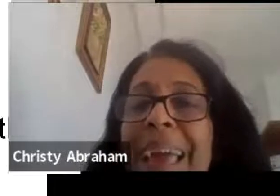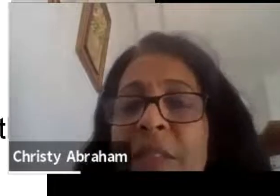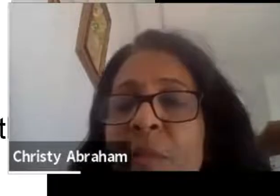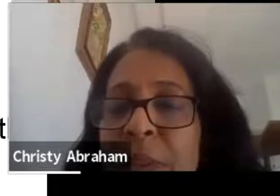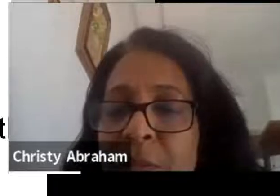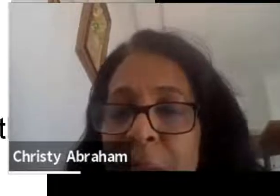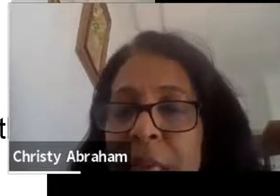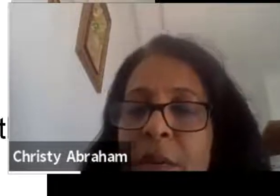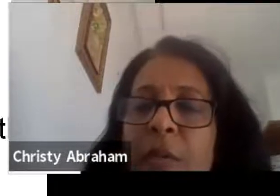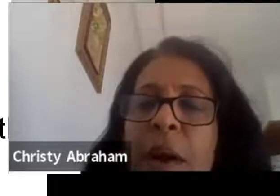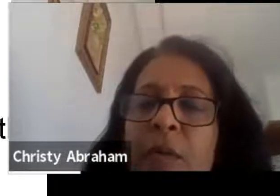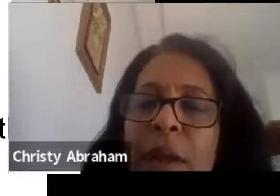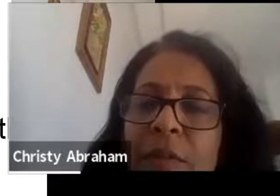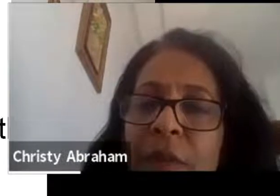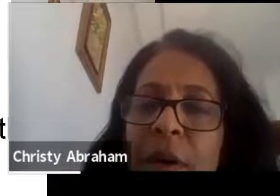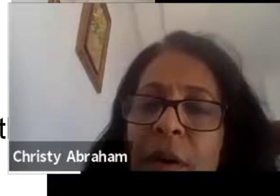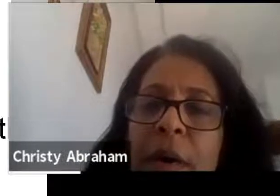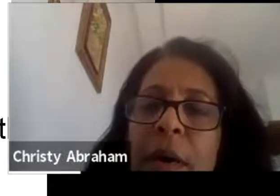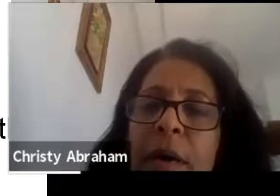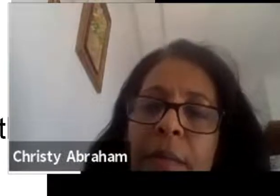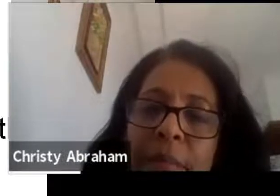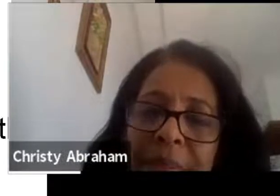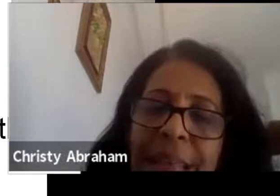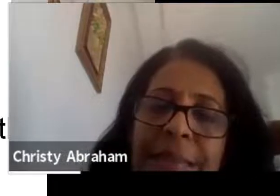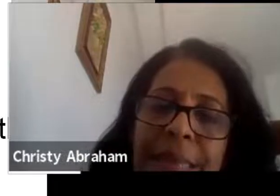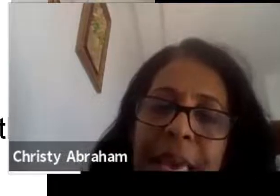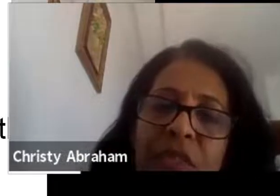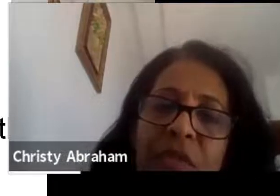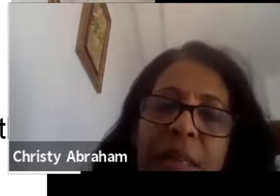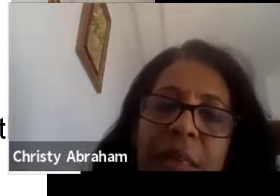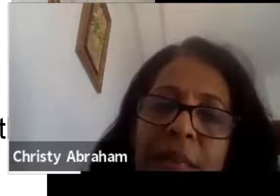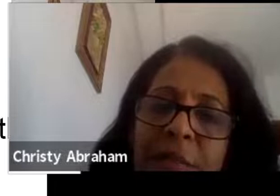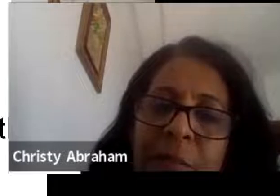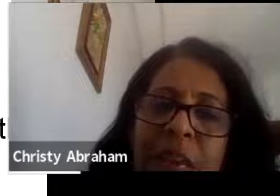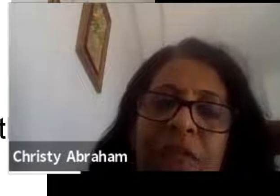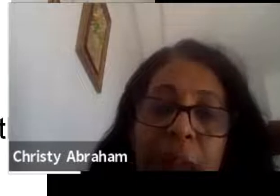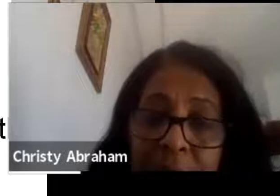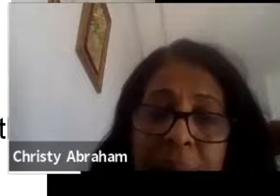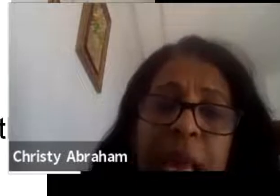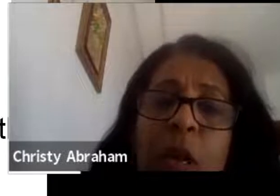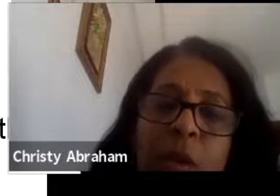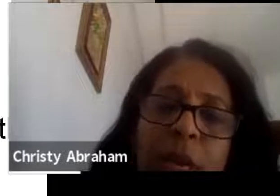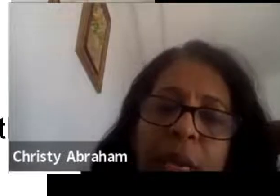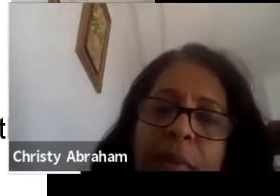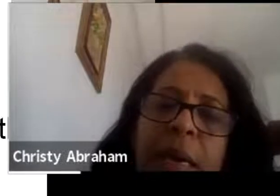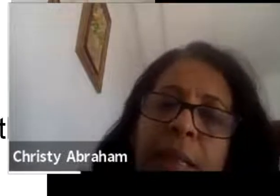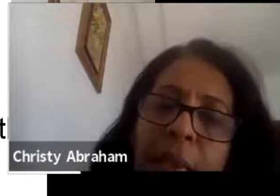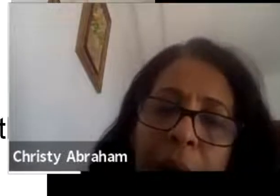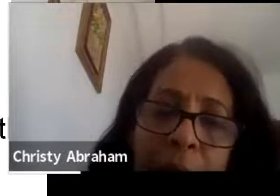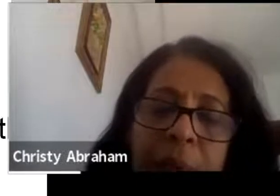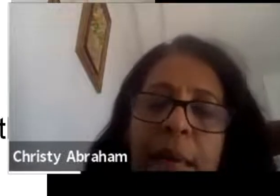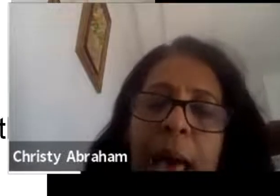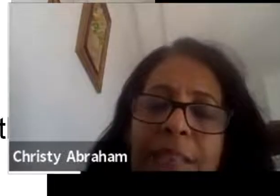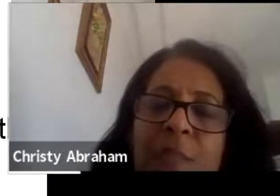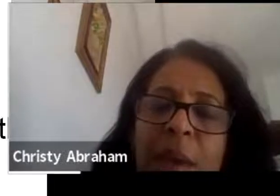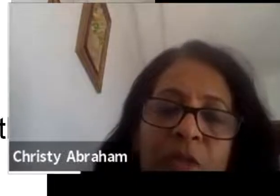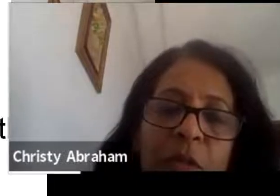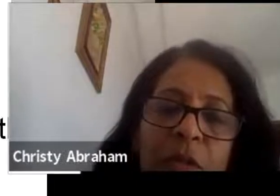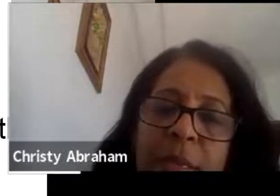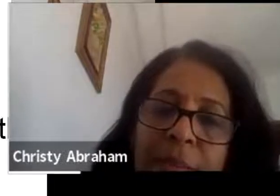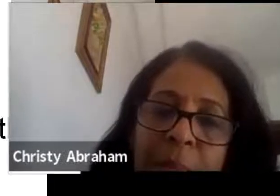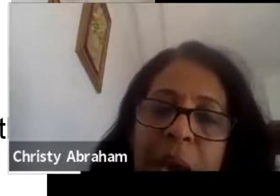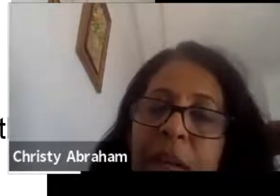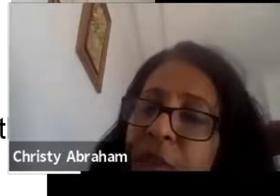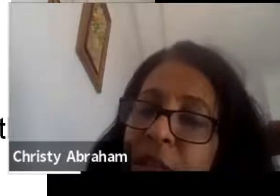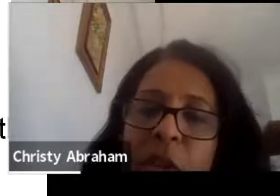from a health perspective when we were discussing and writing this brief, rather than looking at the other aspects